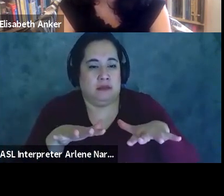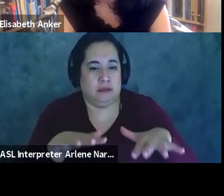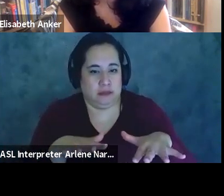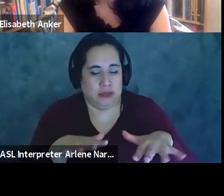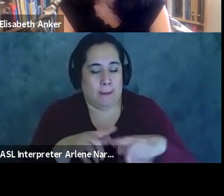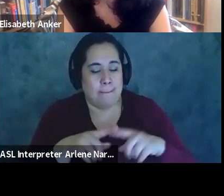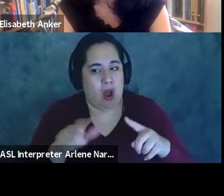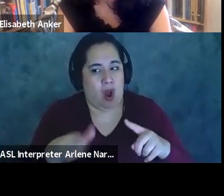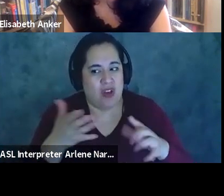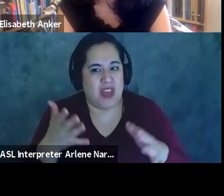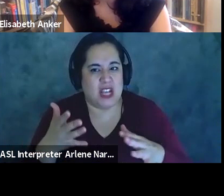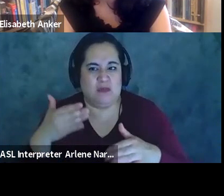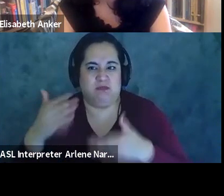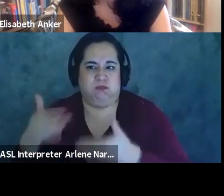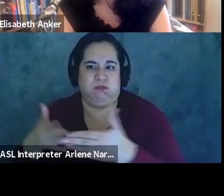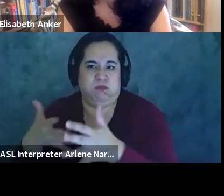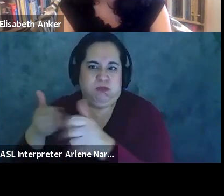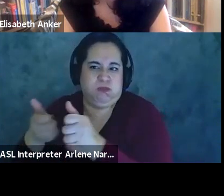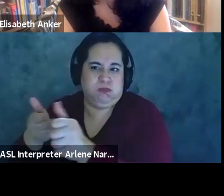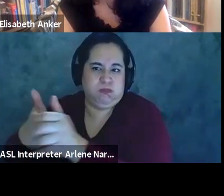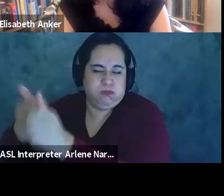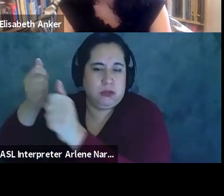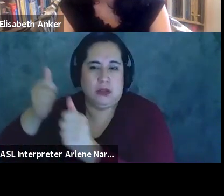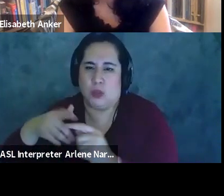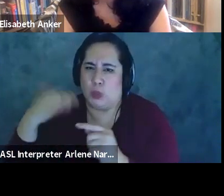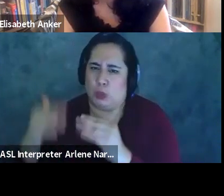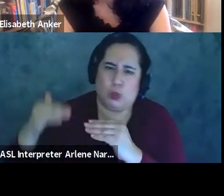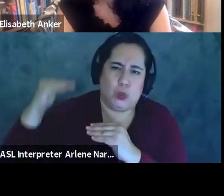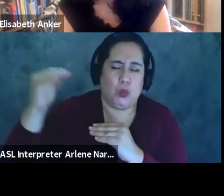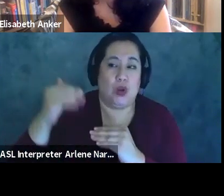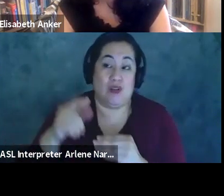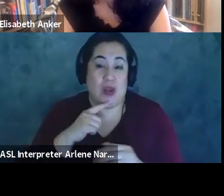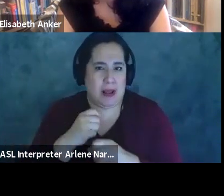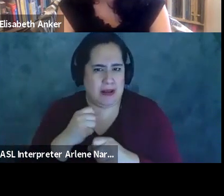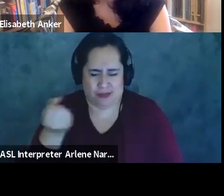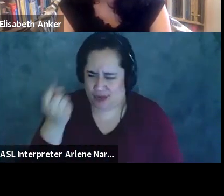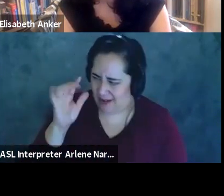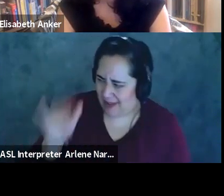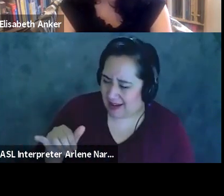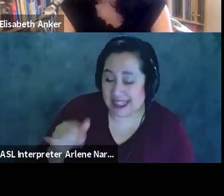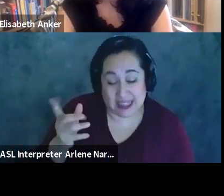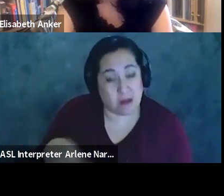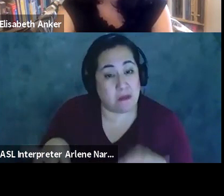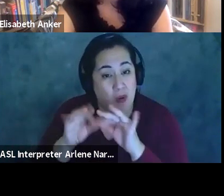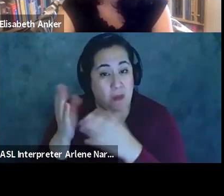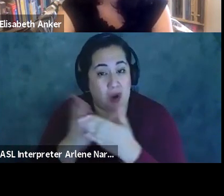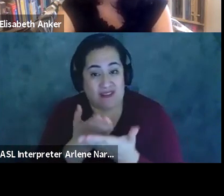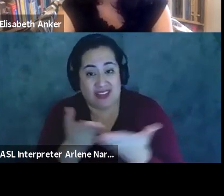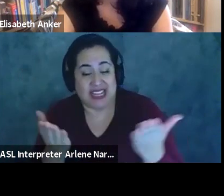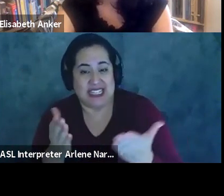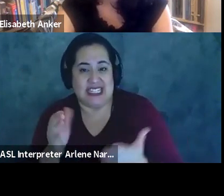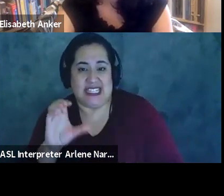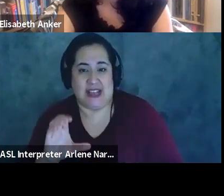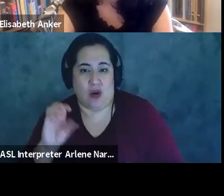measures of power have been accelerating beyond all conceivable measure. And to make sense of that, I think, is also important as part of this Civil War